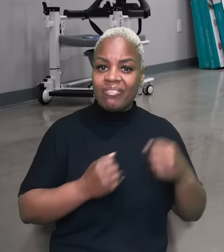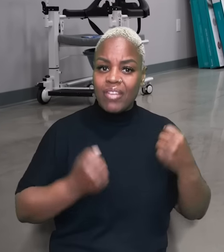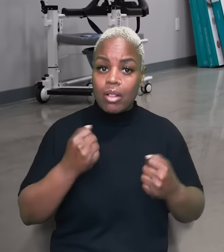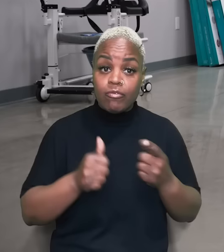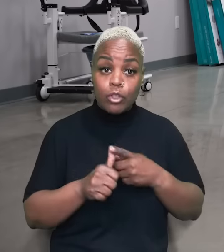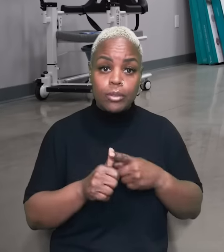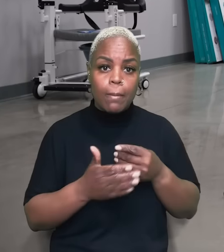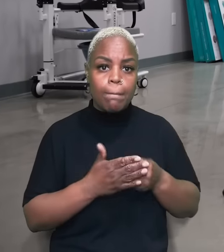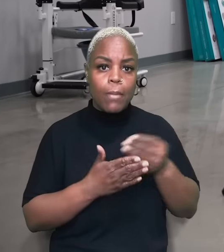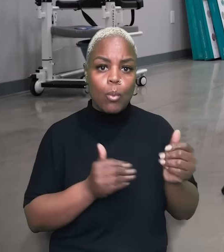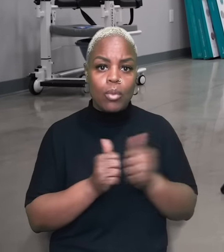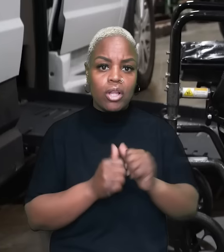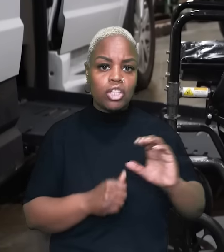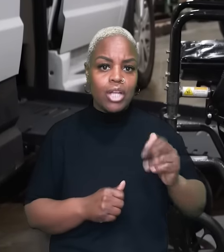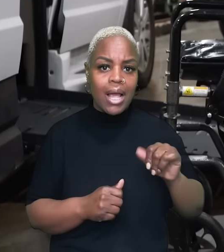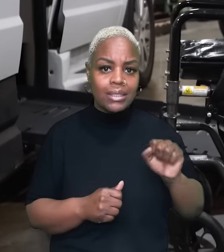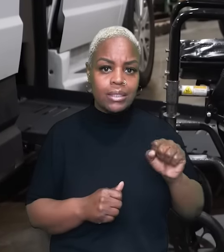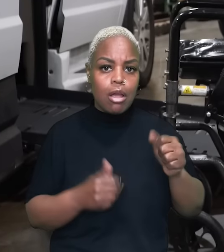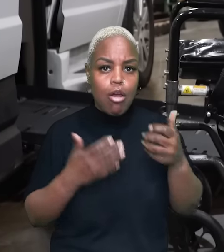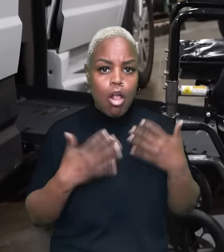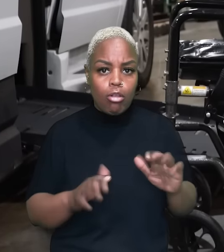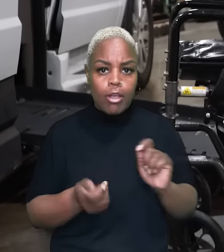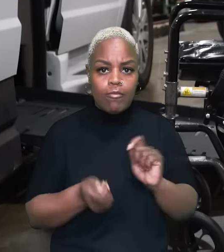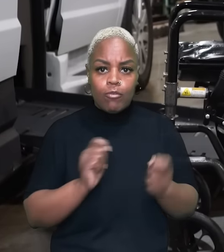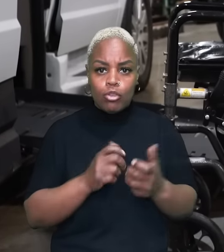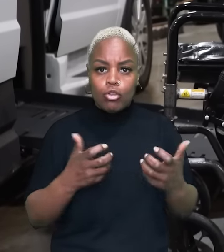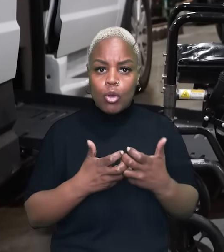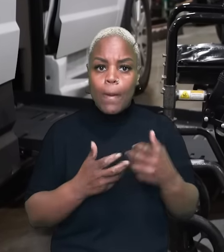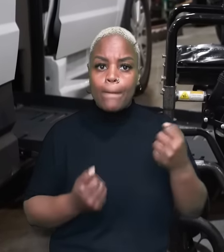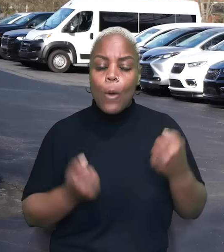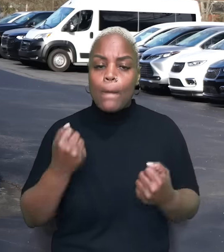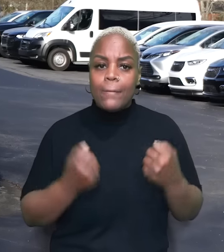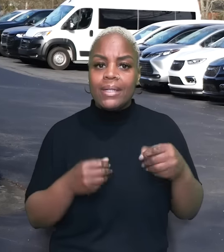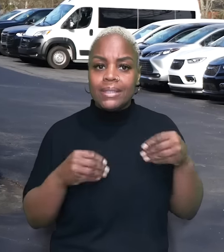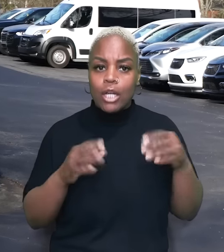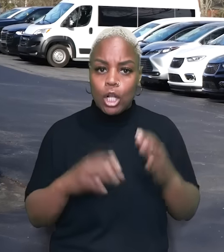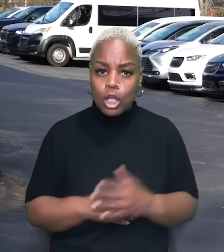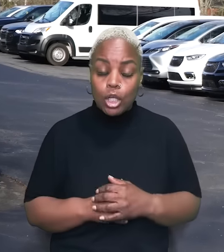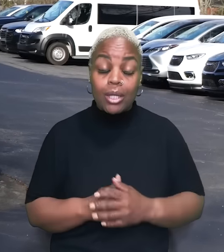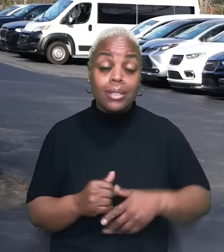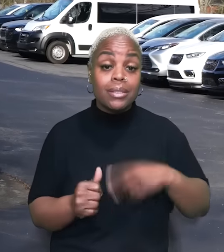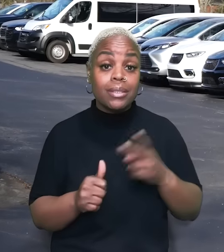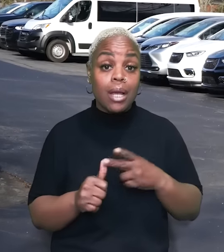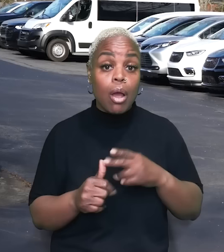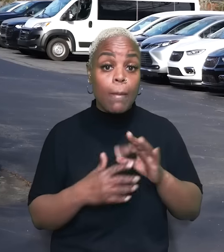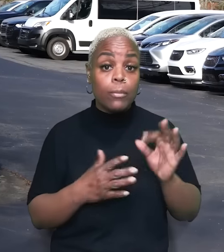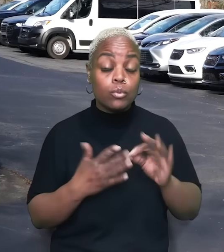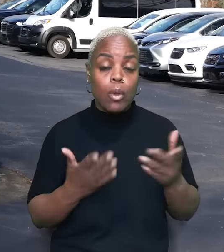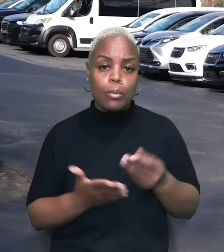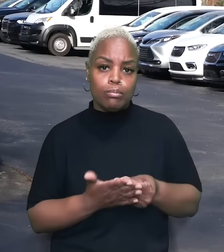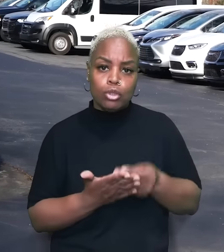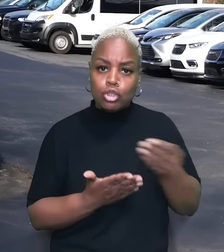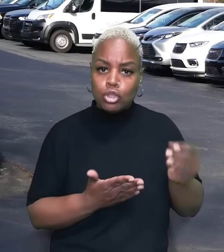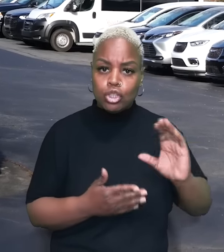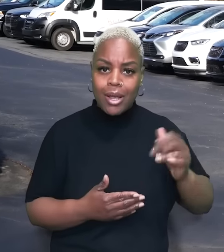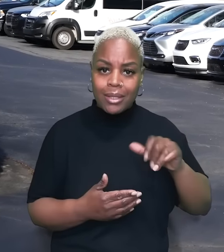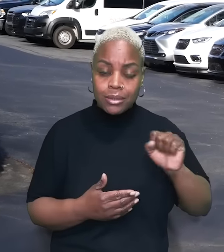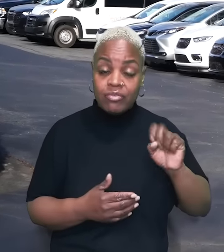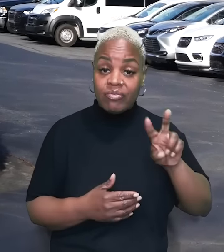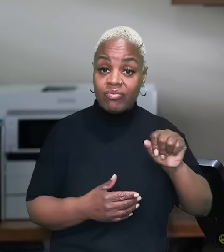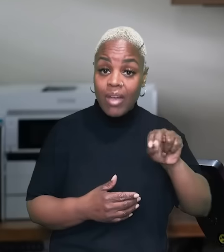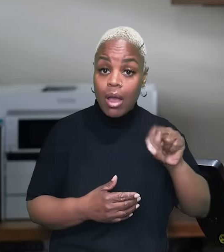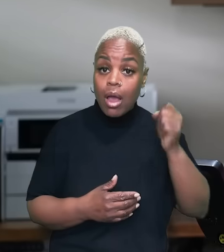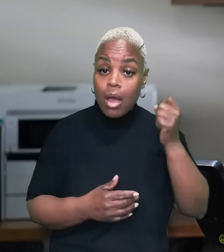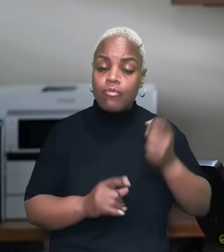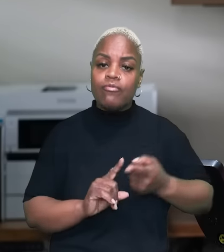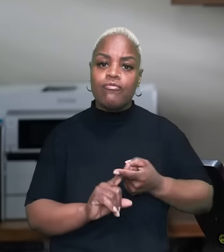with the chassis already converted from the mobility dealer. The second option is purchasing a